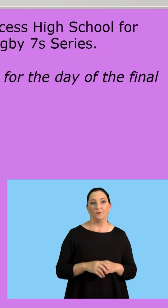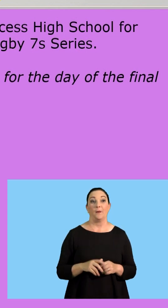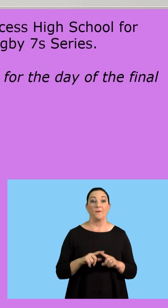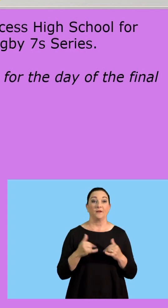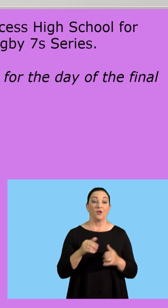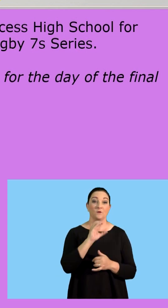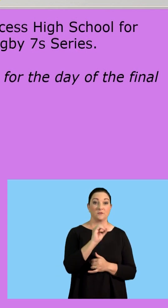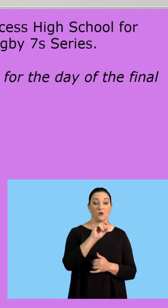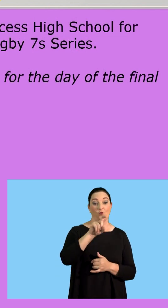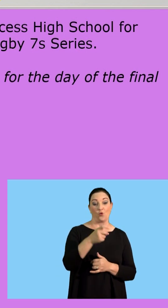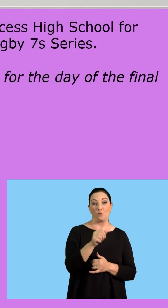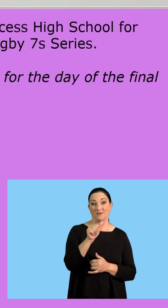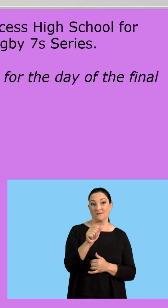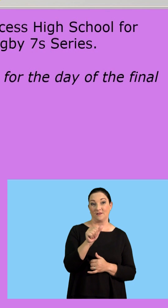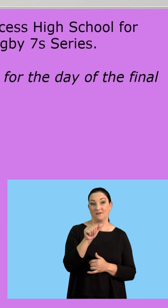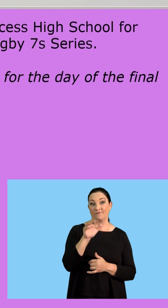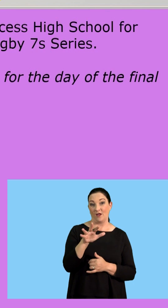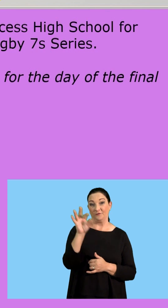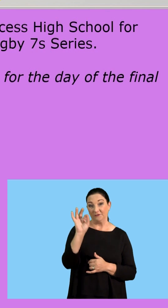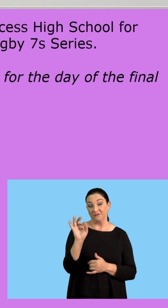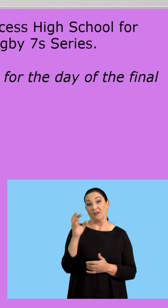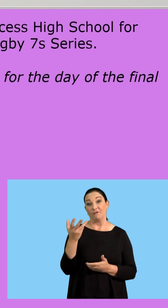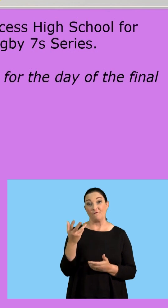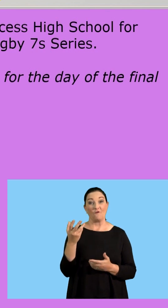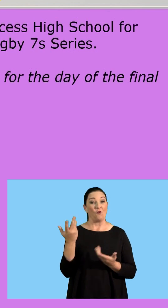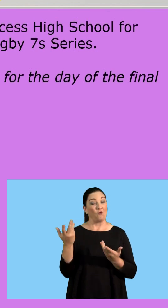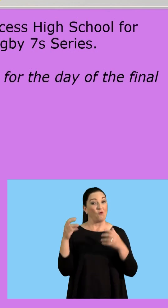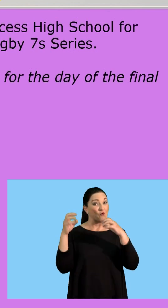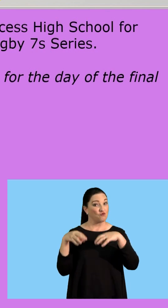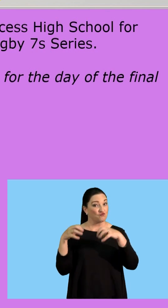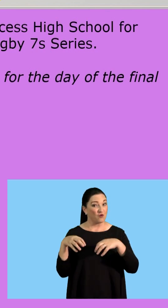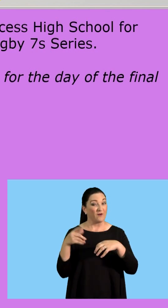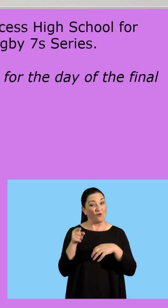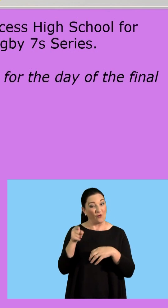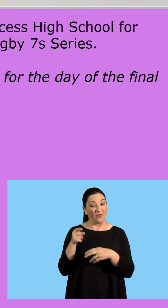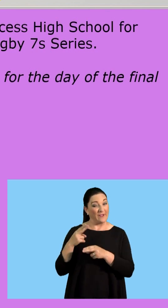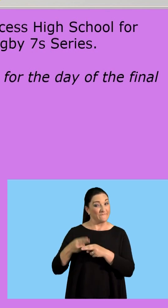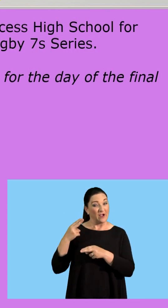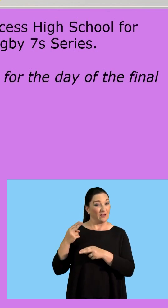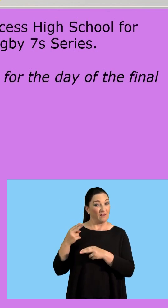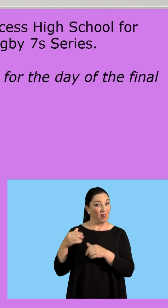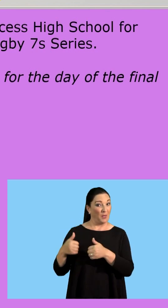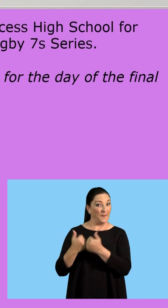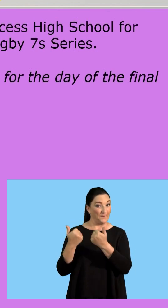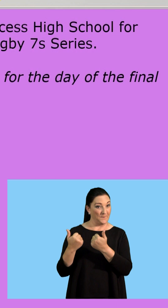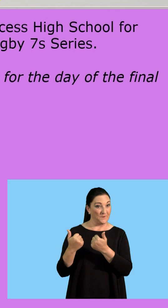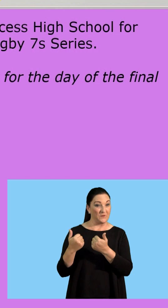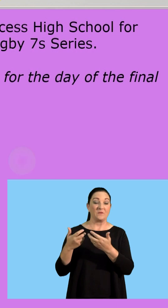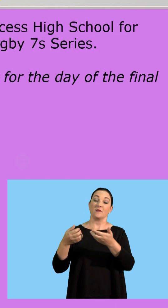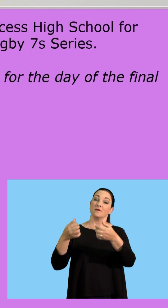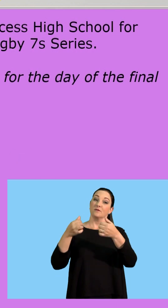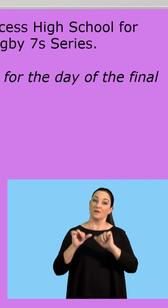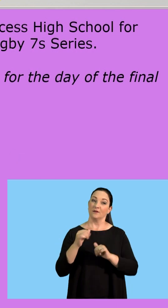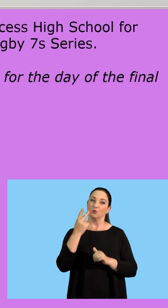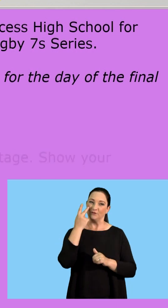predicts 0.65% chance of rain for the day of the final of the High School Rugby Sevens series. Okay, so there's